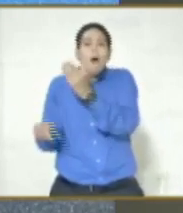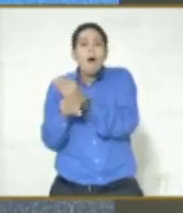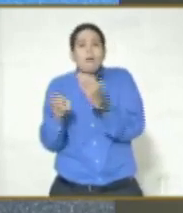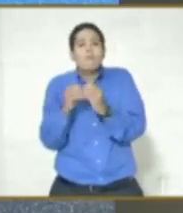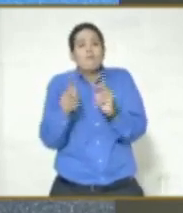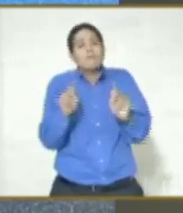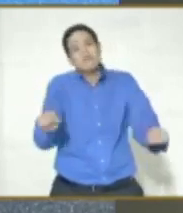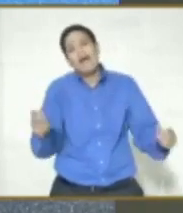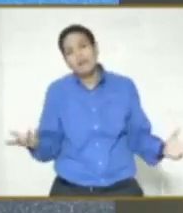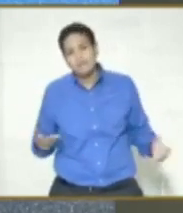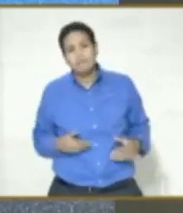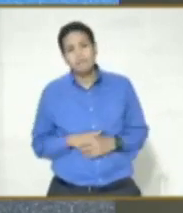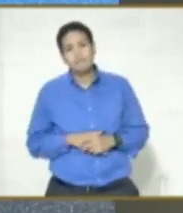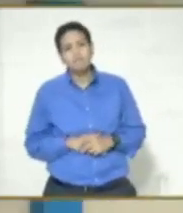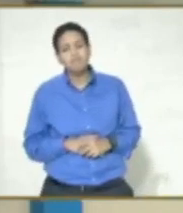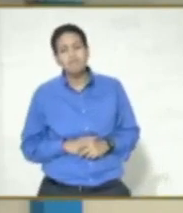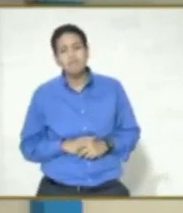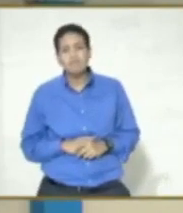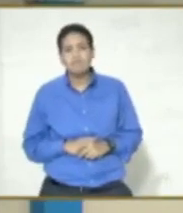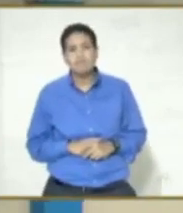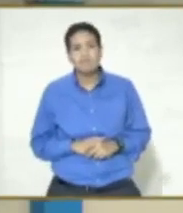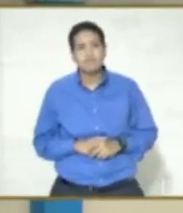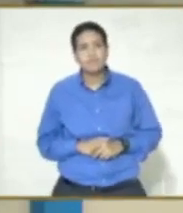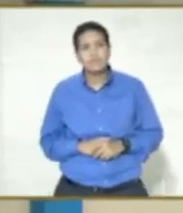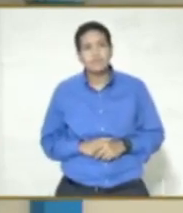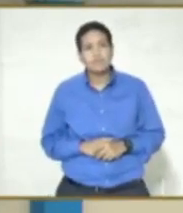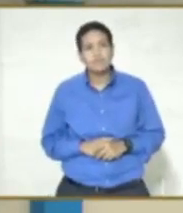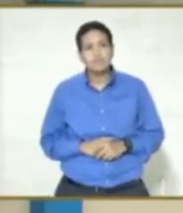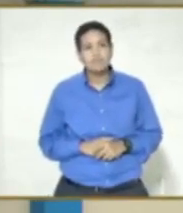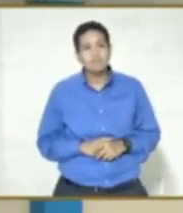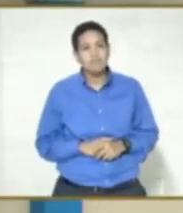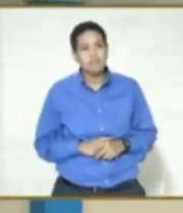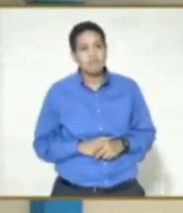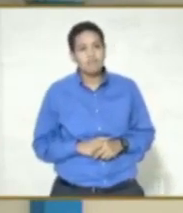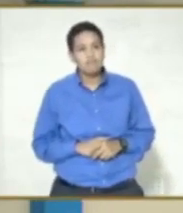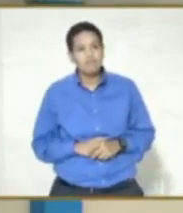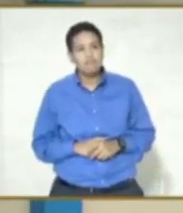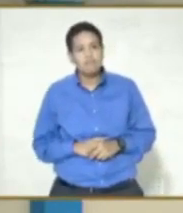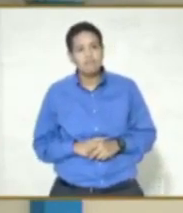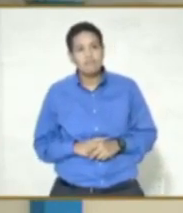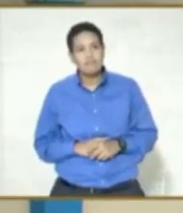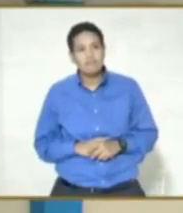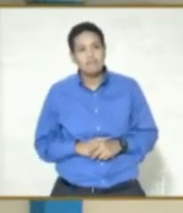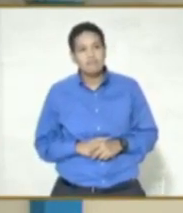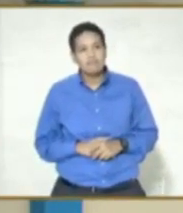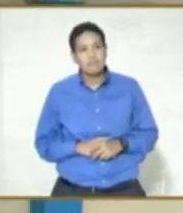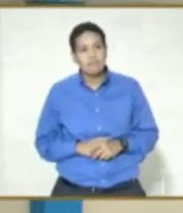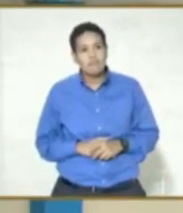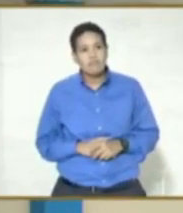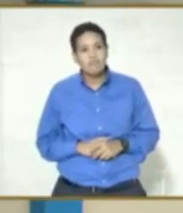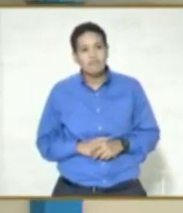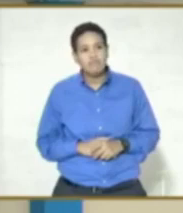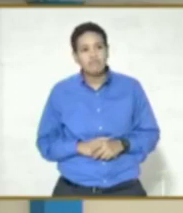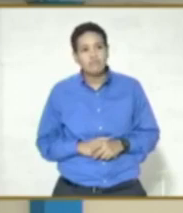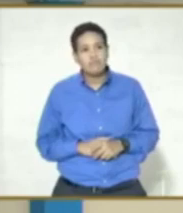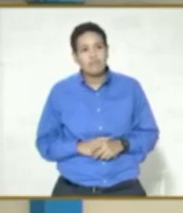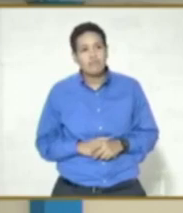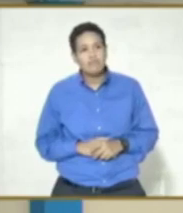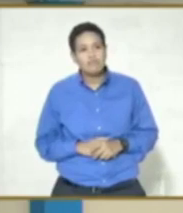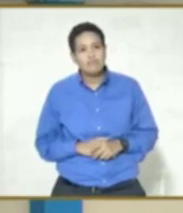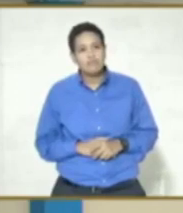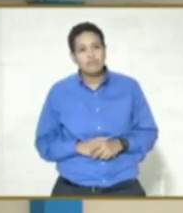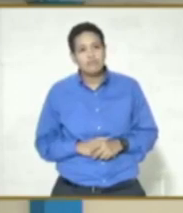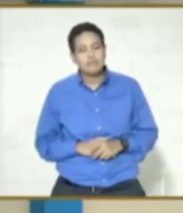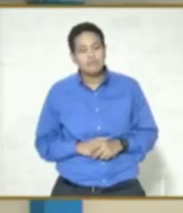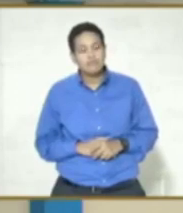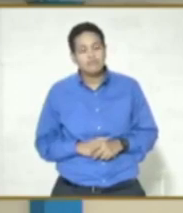persons. Doc, you want to take the question about the concerns? What are the steps taken to ensure